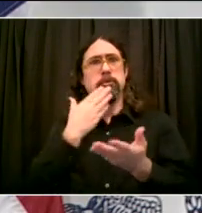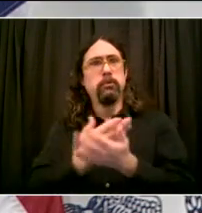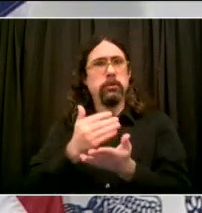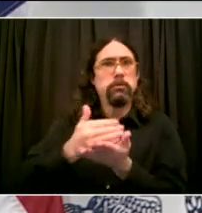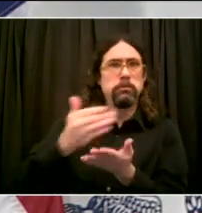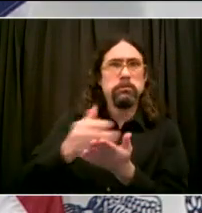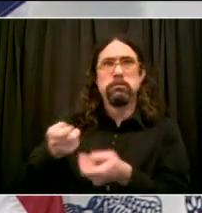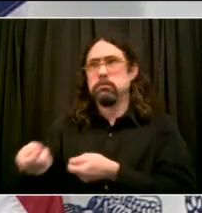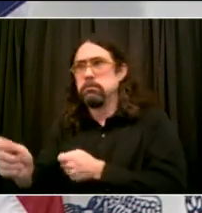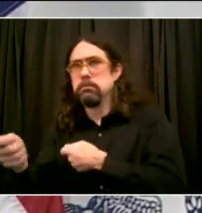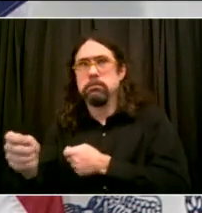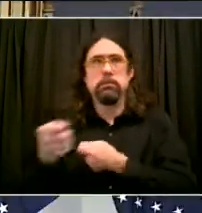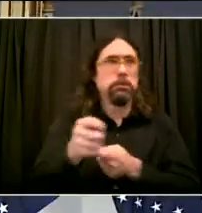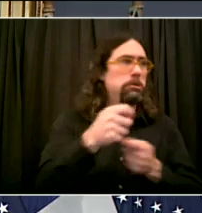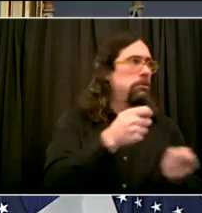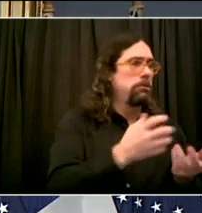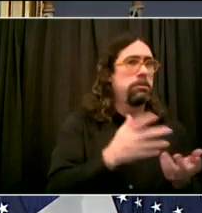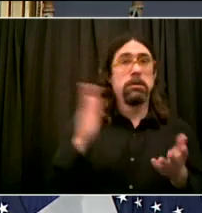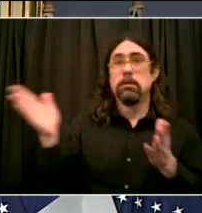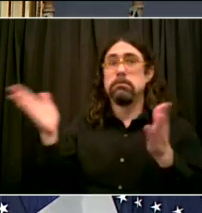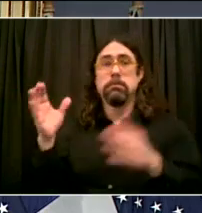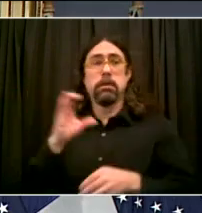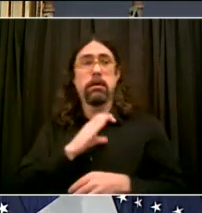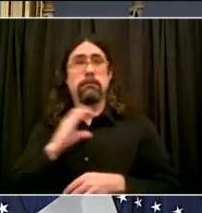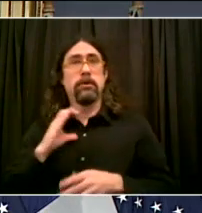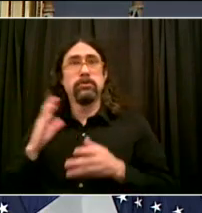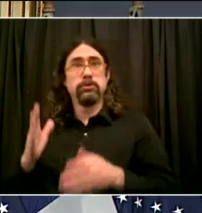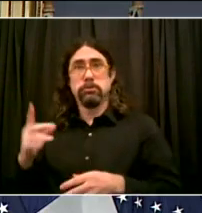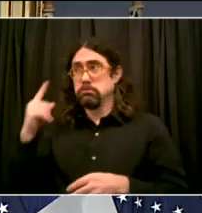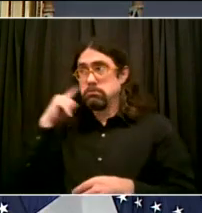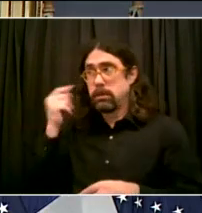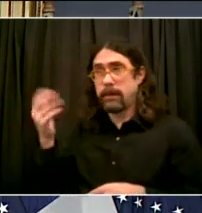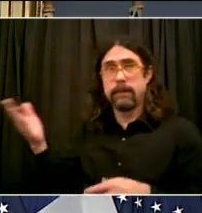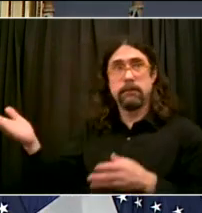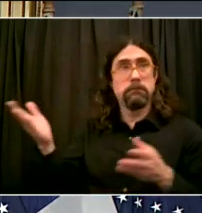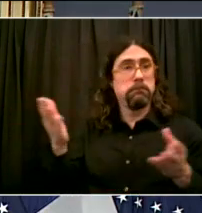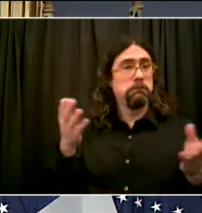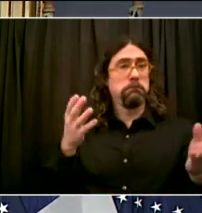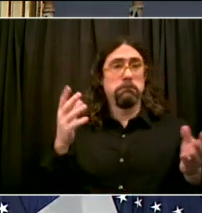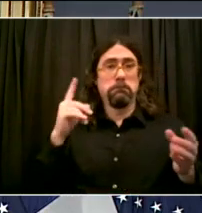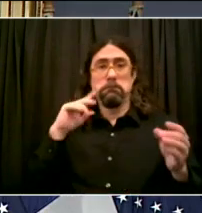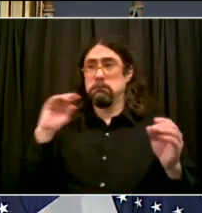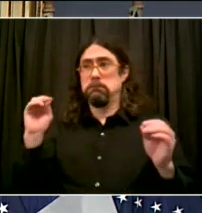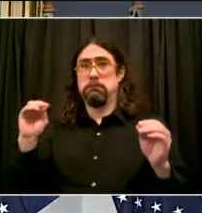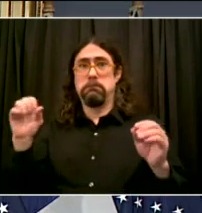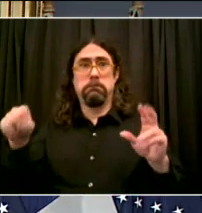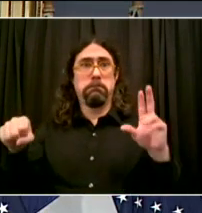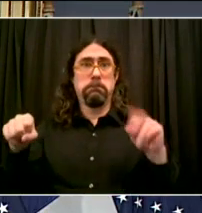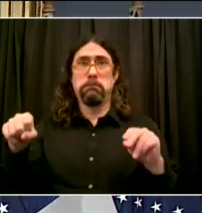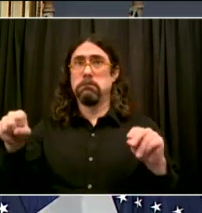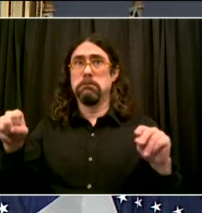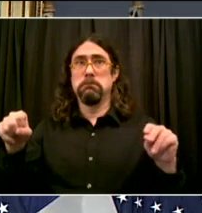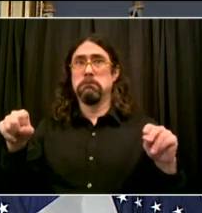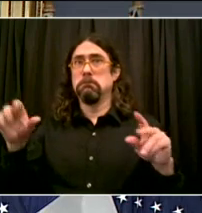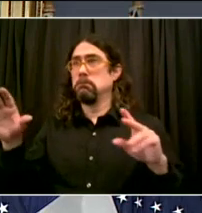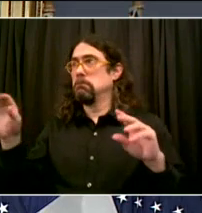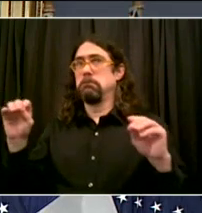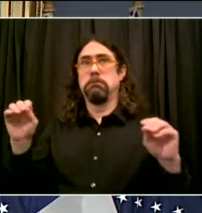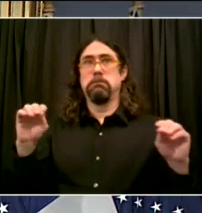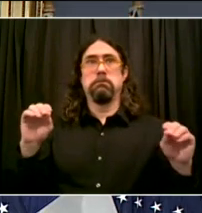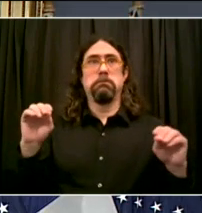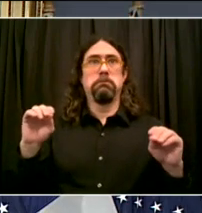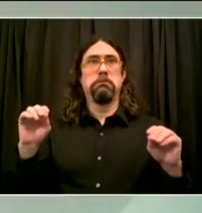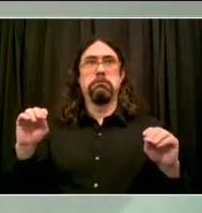Commissioner? If you don't have it, we'll get back, but tell me if you got something. No, Mr. Mayor, I think what you said is right. This is